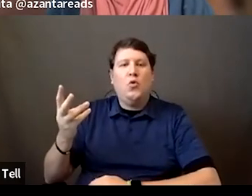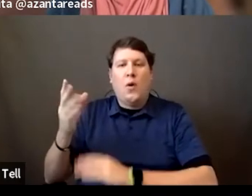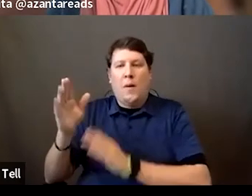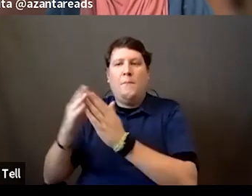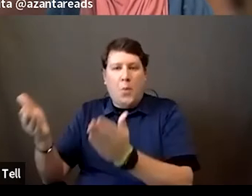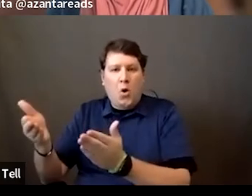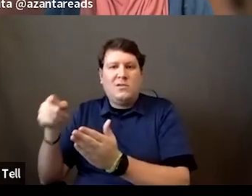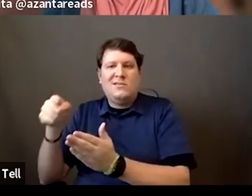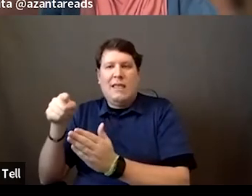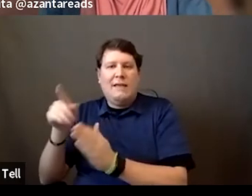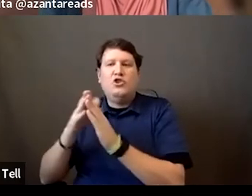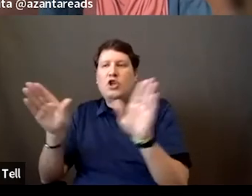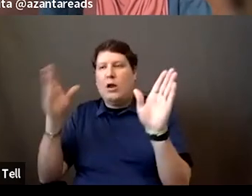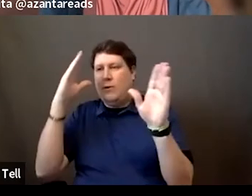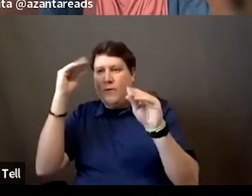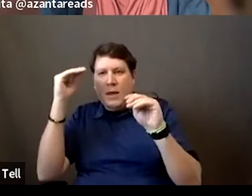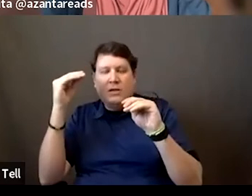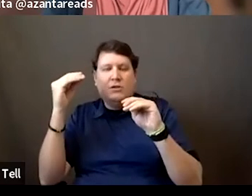general information, whether it's